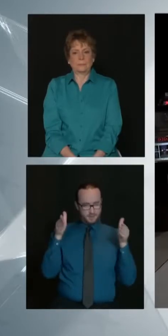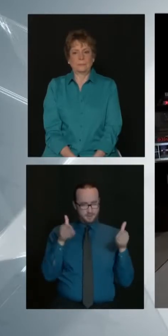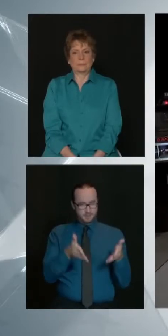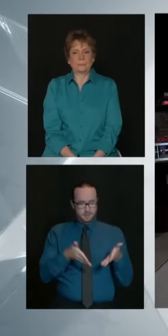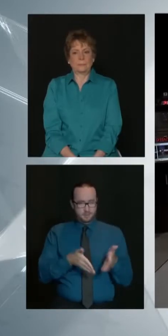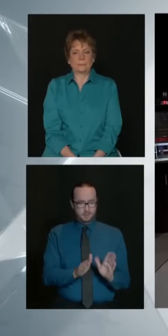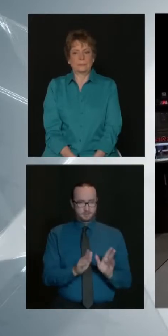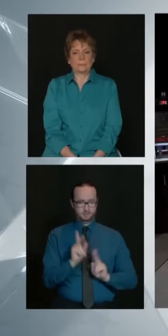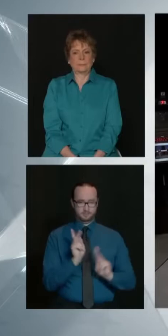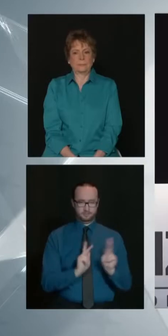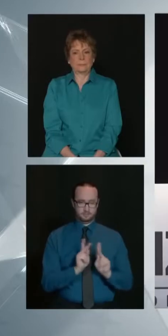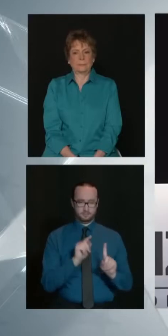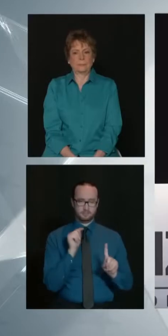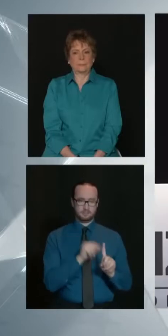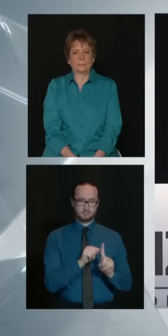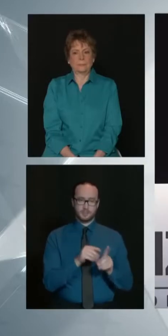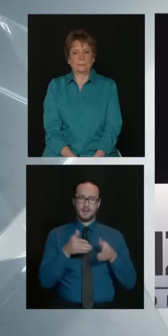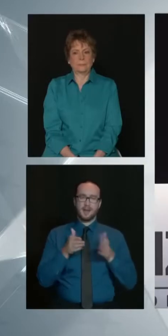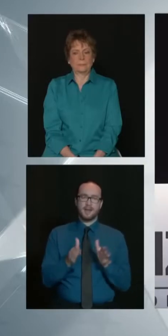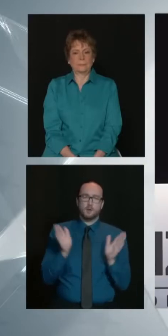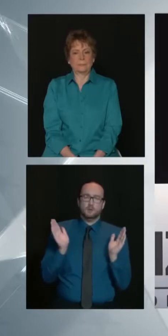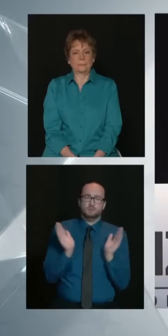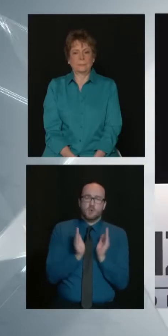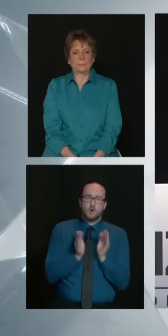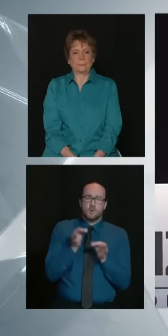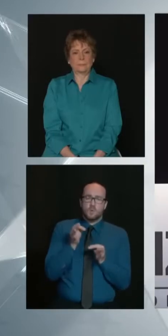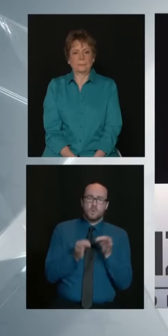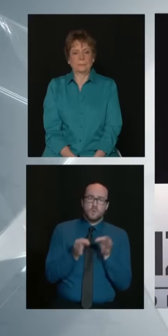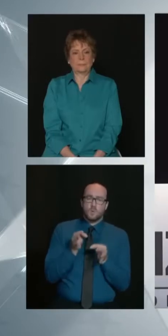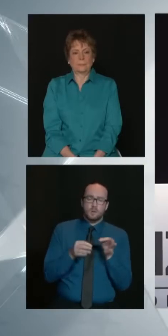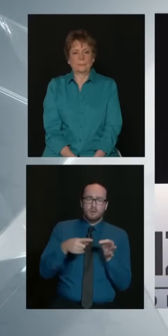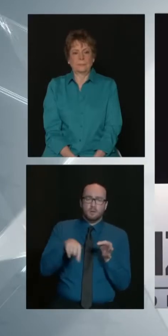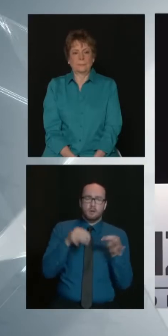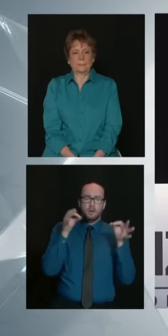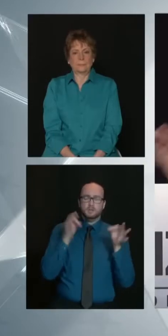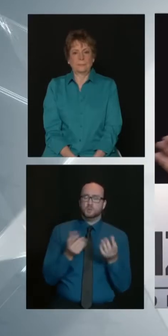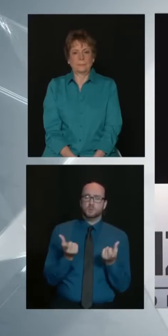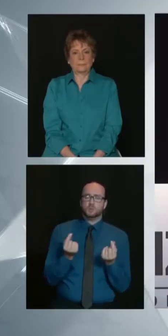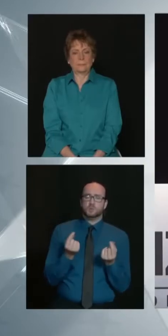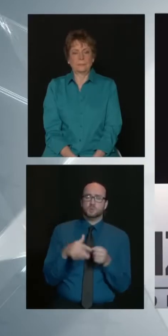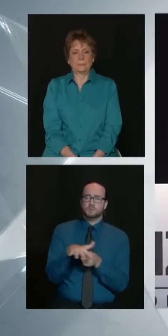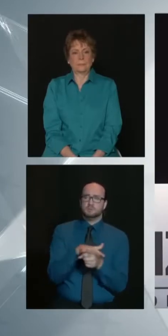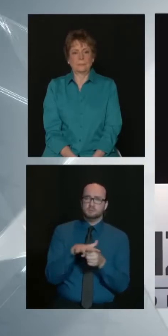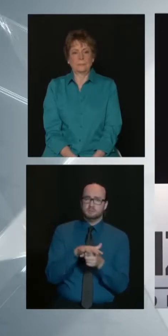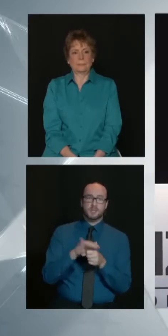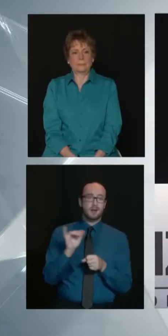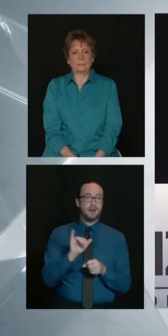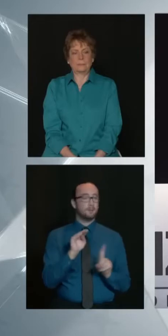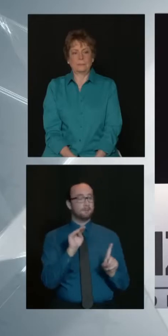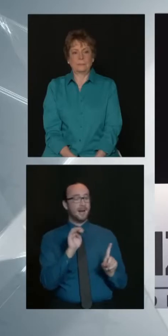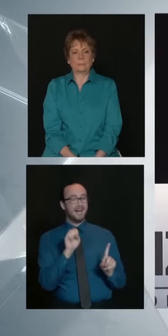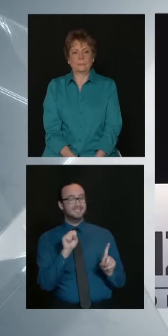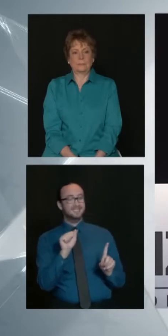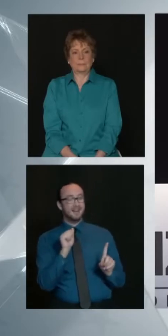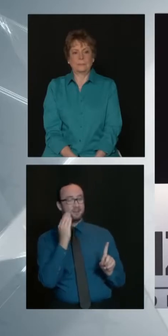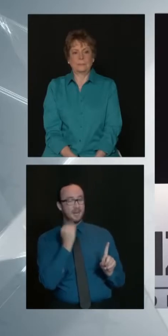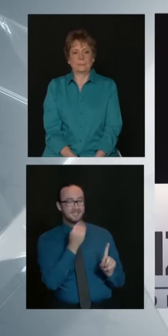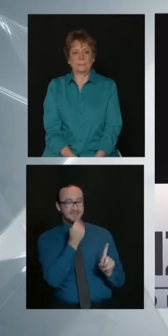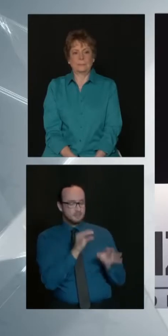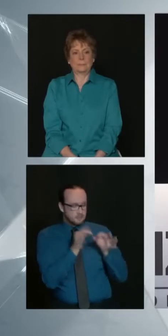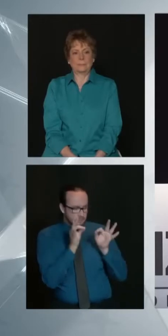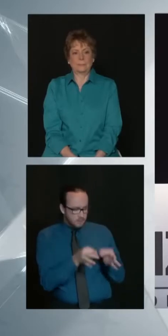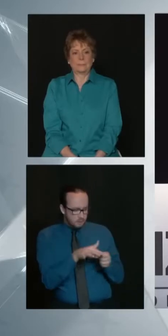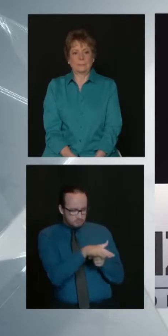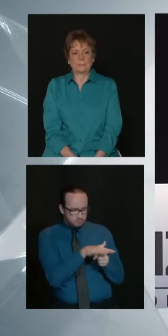That's right. Mesa should pass a law that the people in Mesa like, and the people in Tempe should pass a law that the people